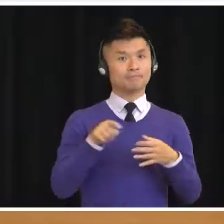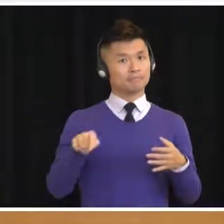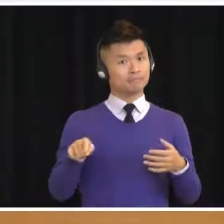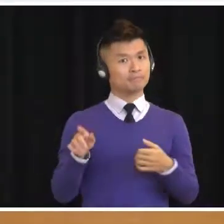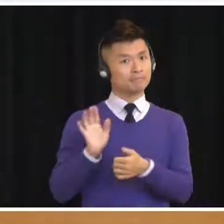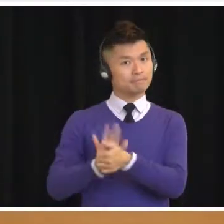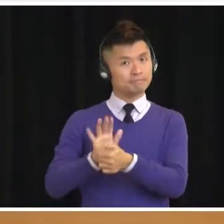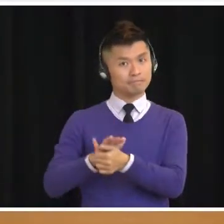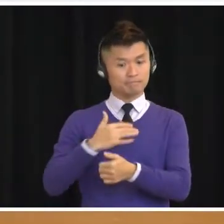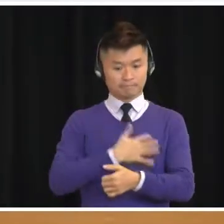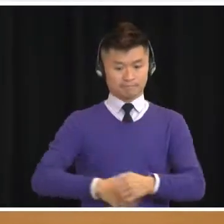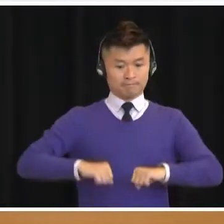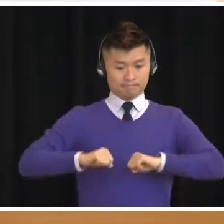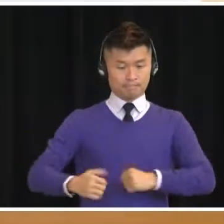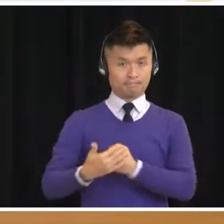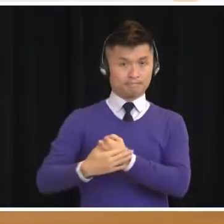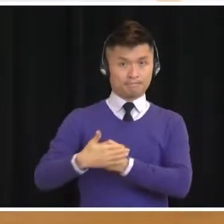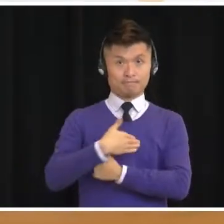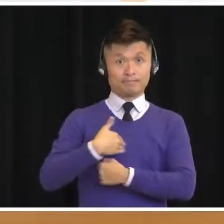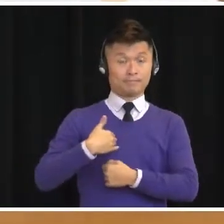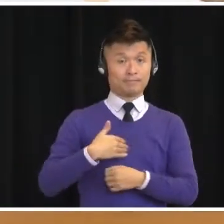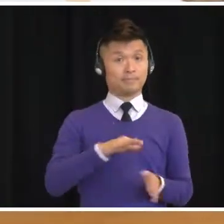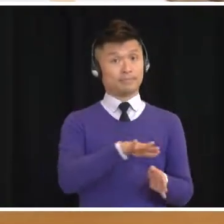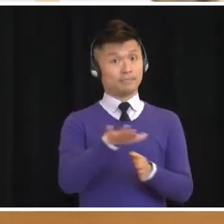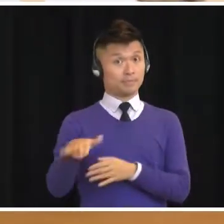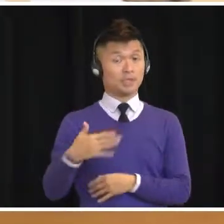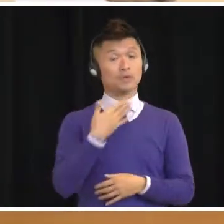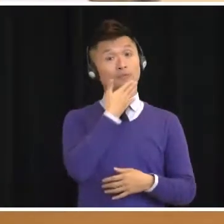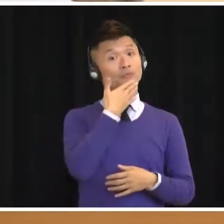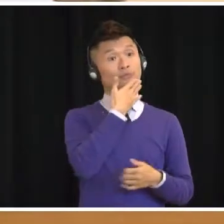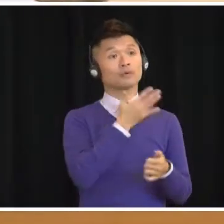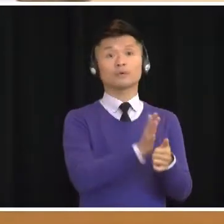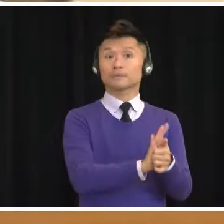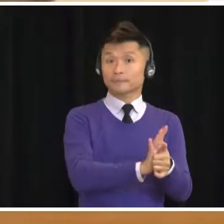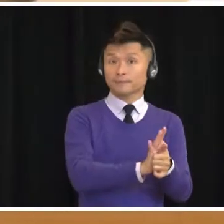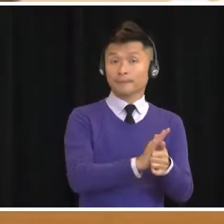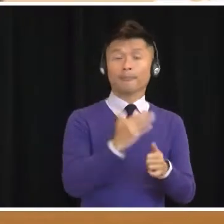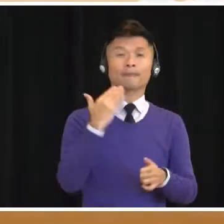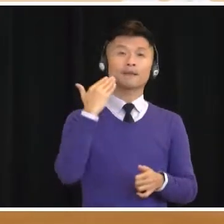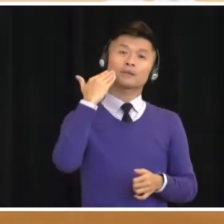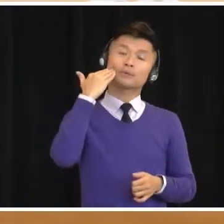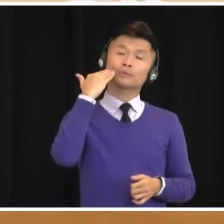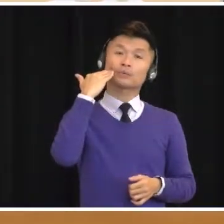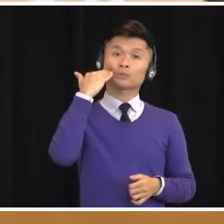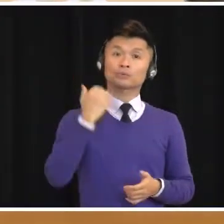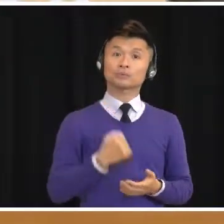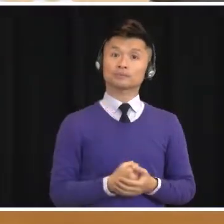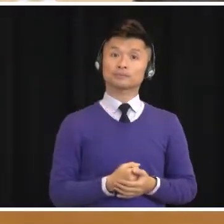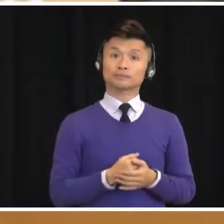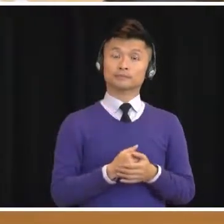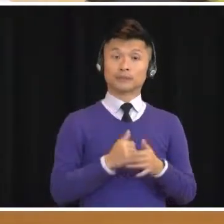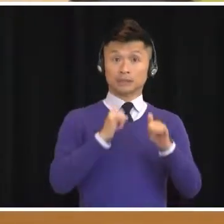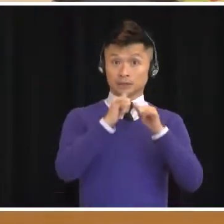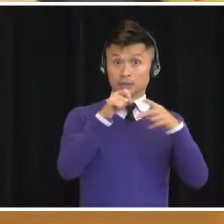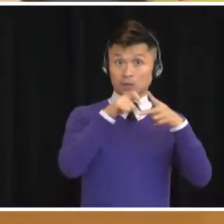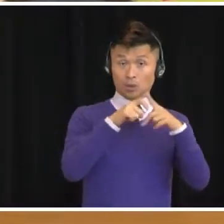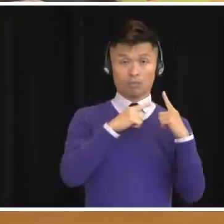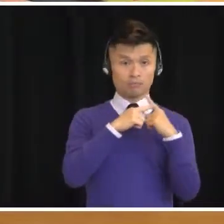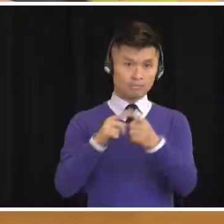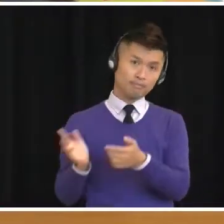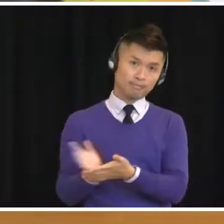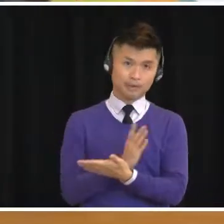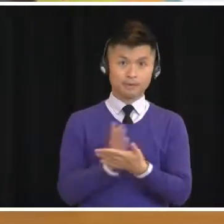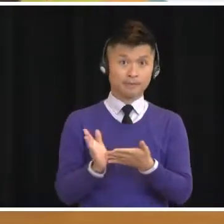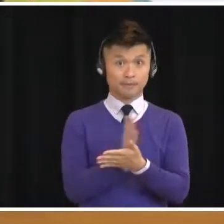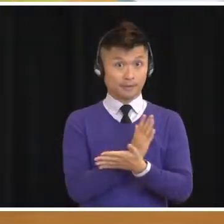to get vaccination. And as long as they stay in Taiwan for over 6 months, they are eligible